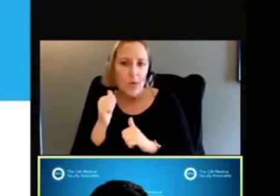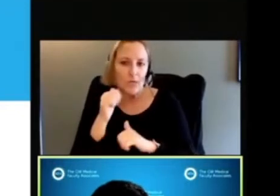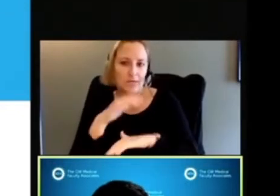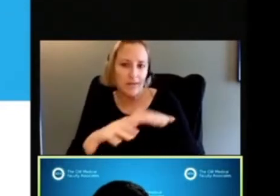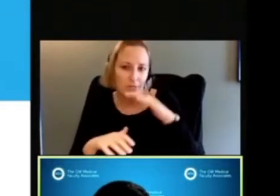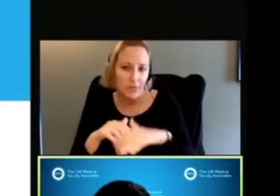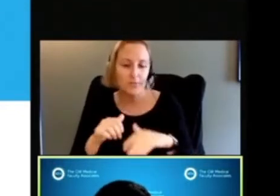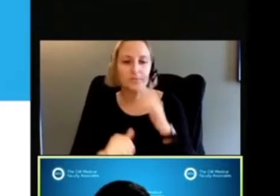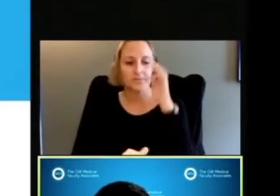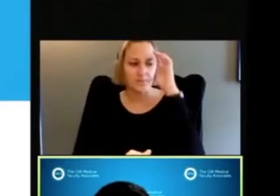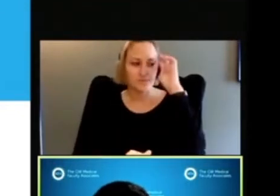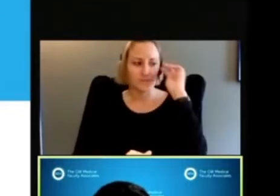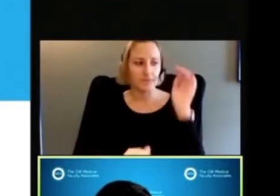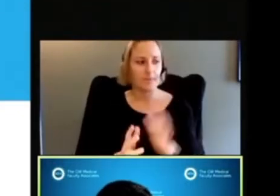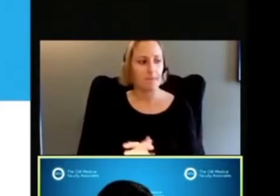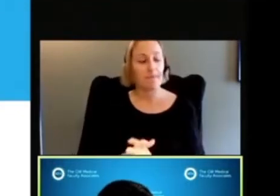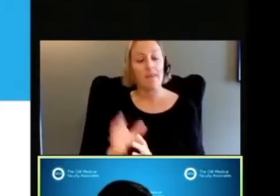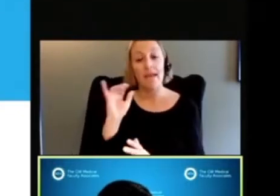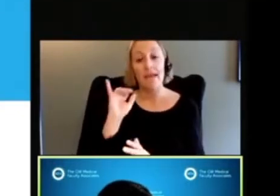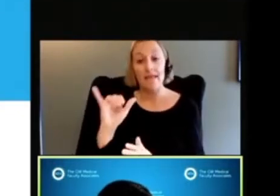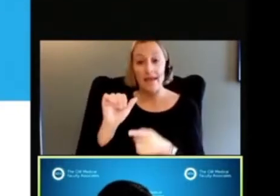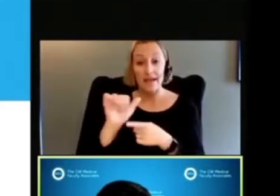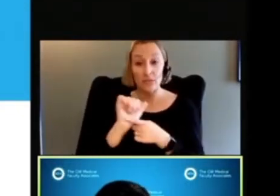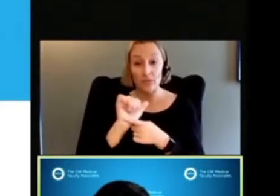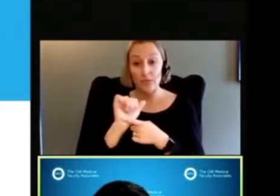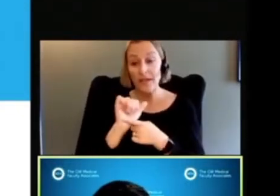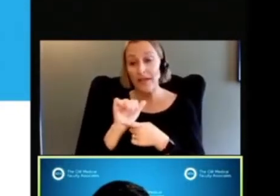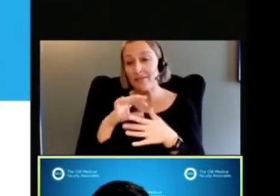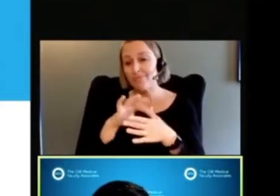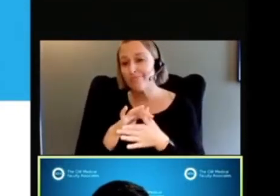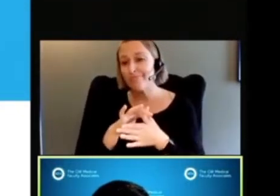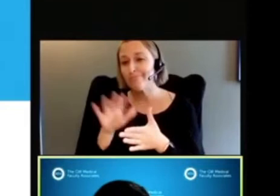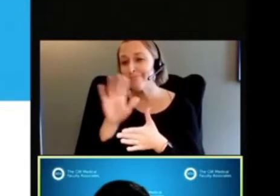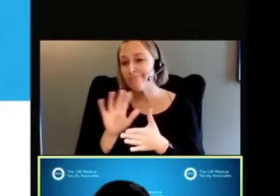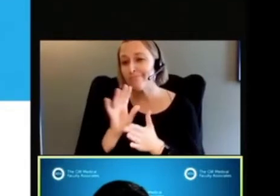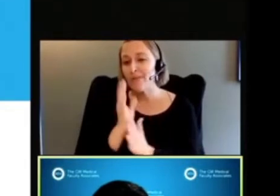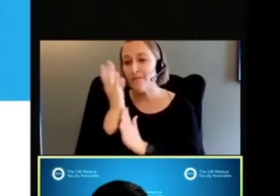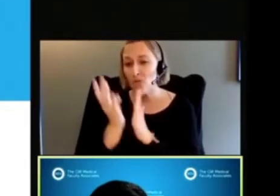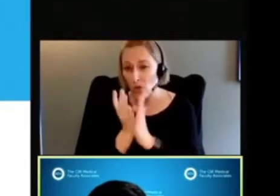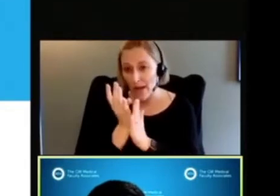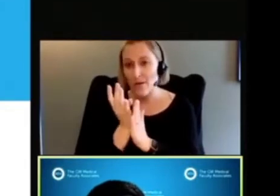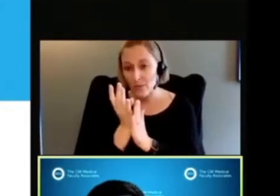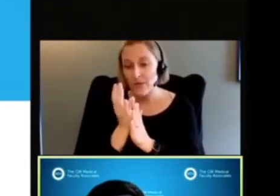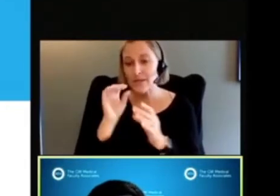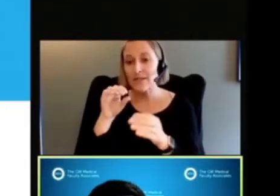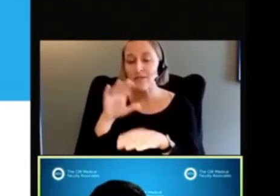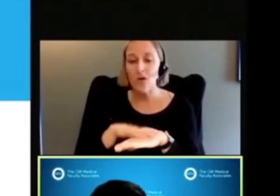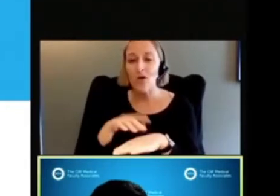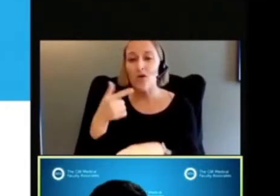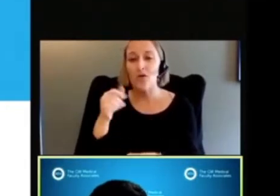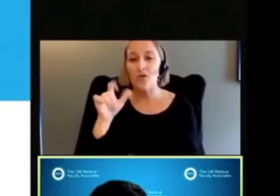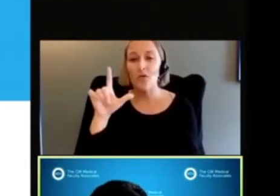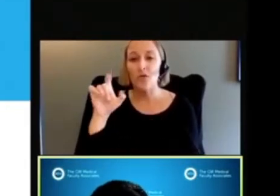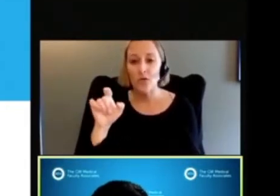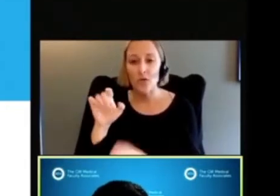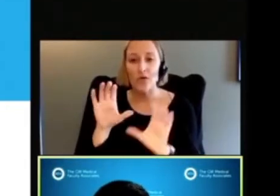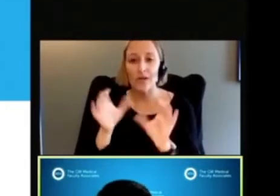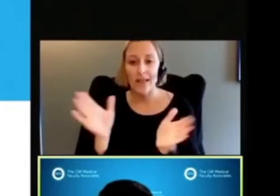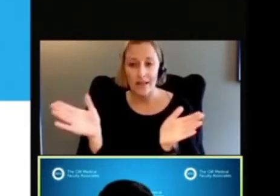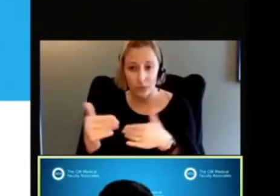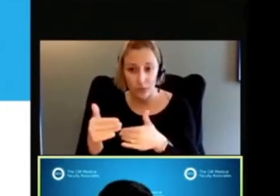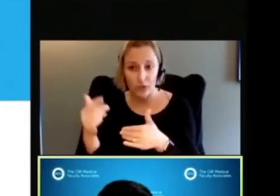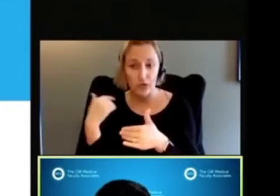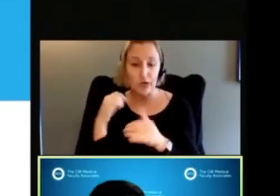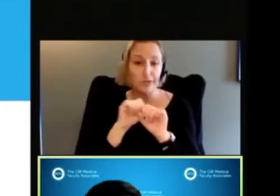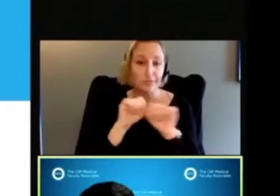training content was about 4 hours. It was built into a Google Classroom. It was delivered multiple times, both